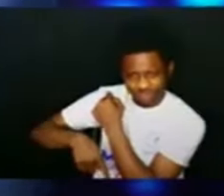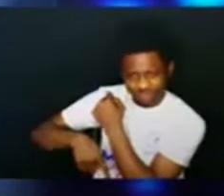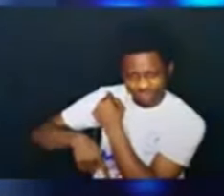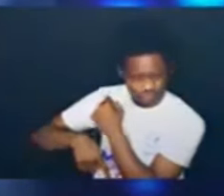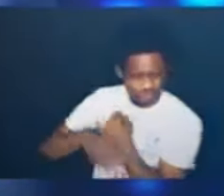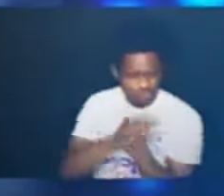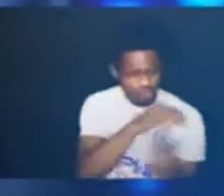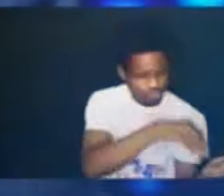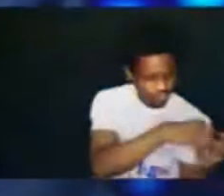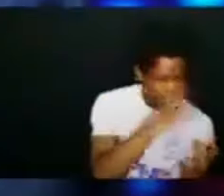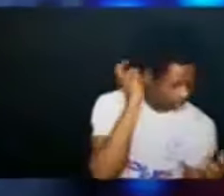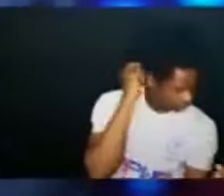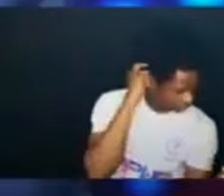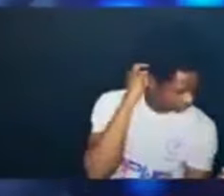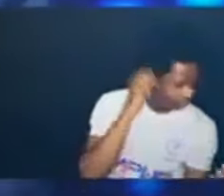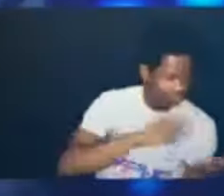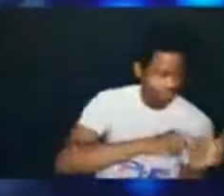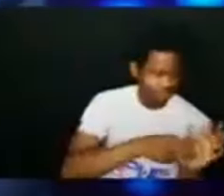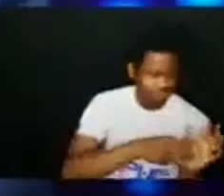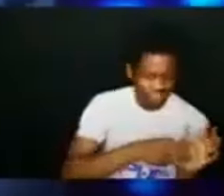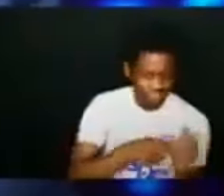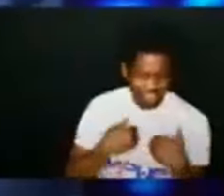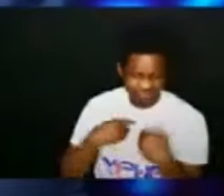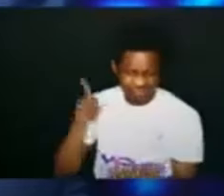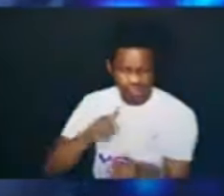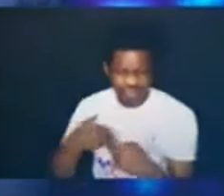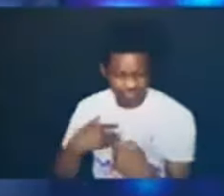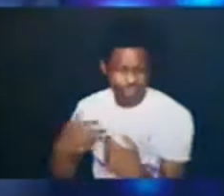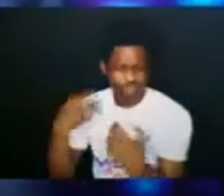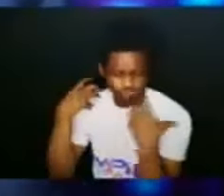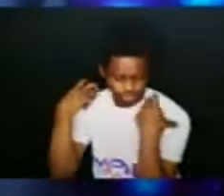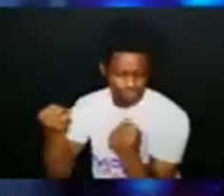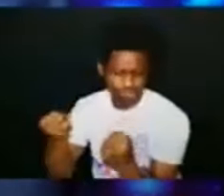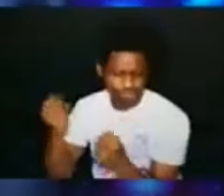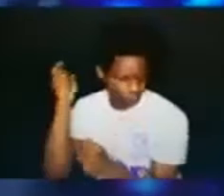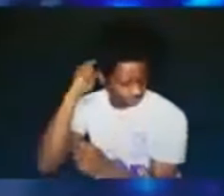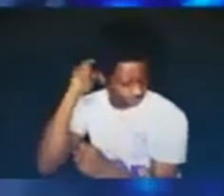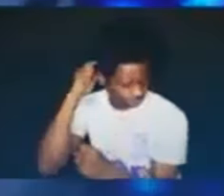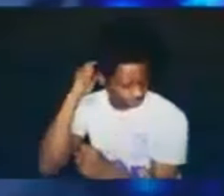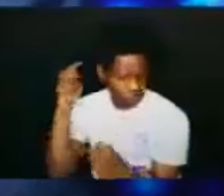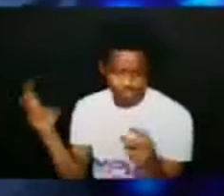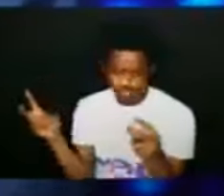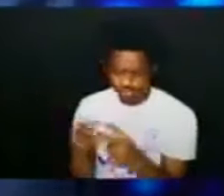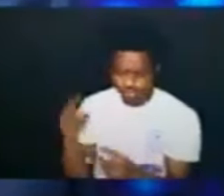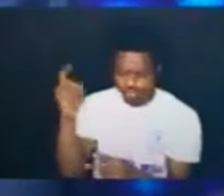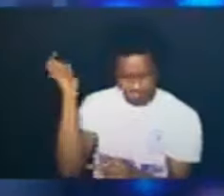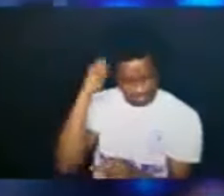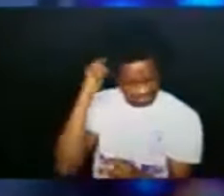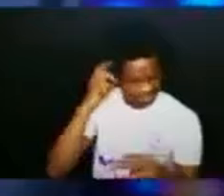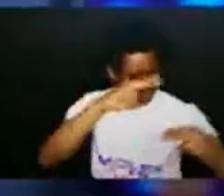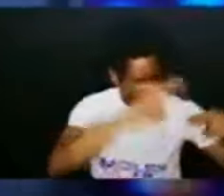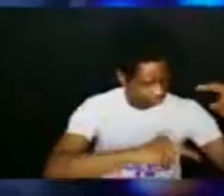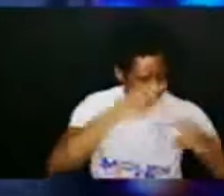Weak conscience. It means we have strong conscience. So conscience is